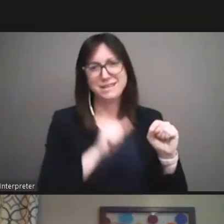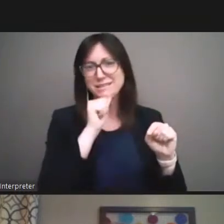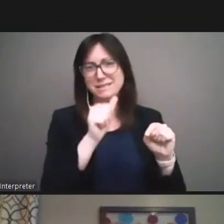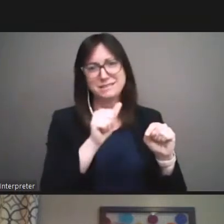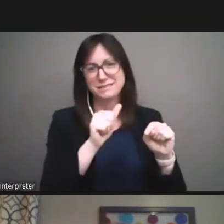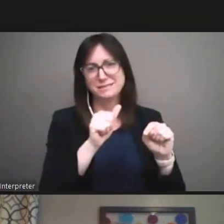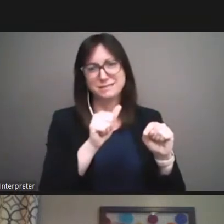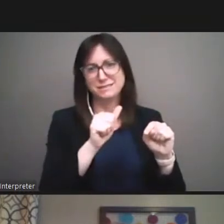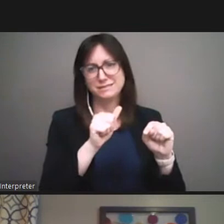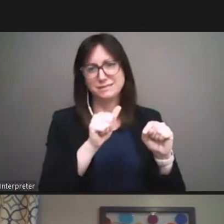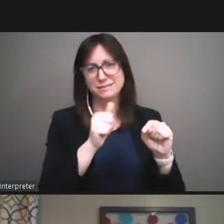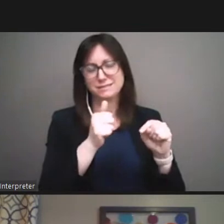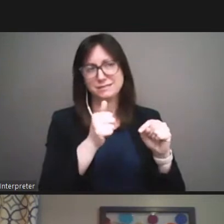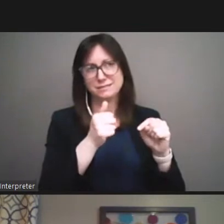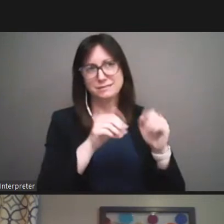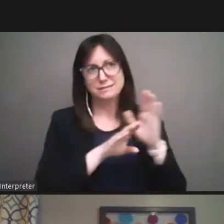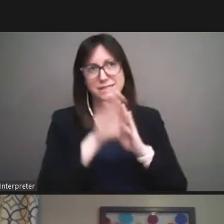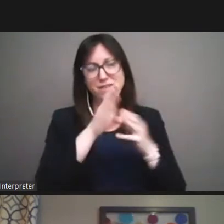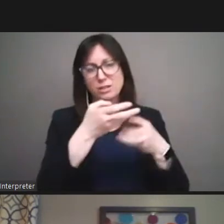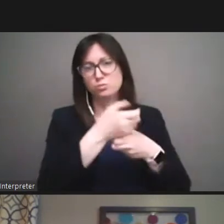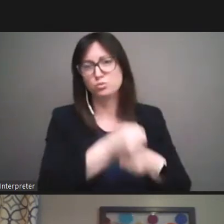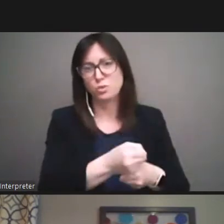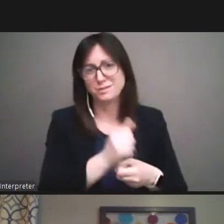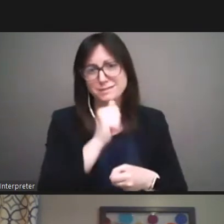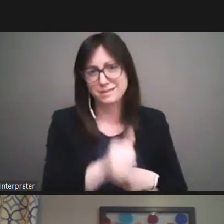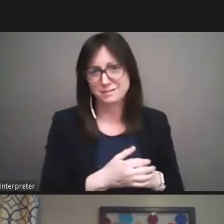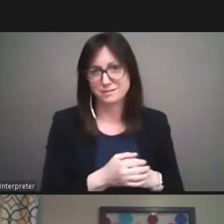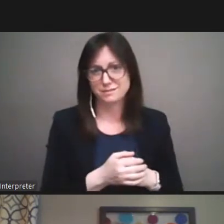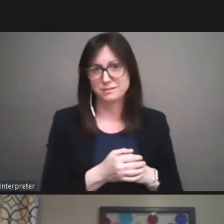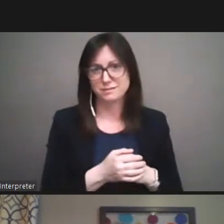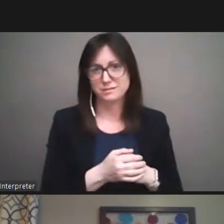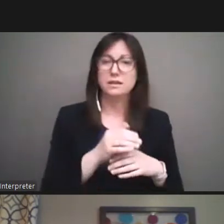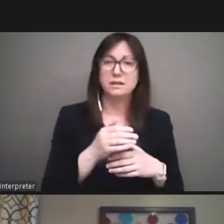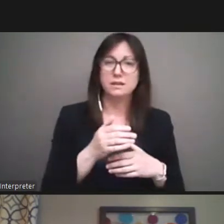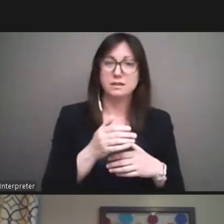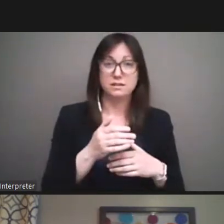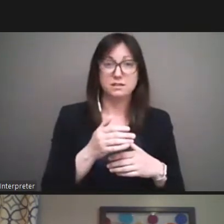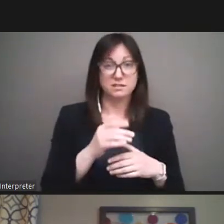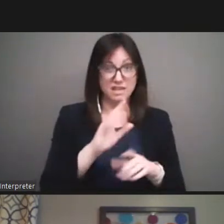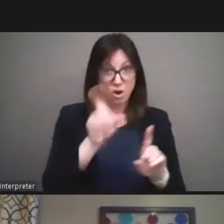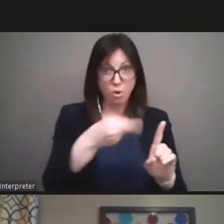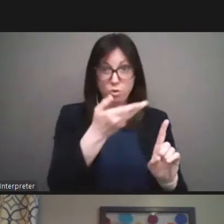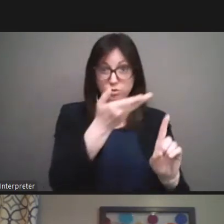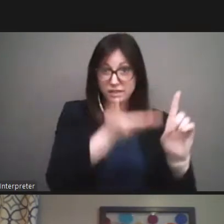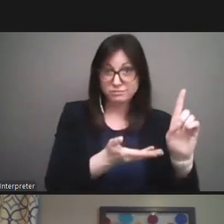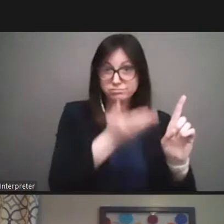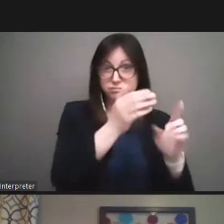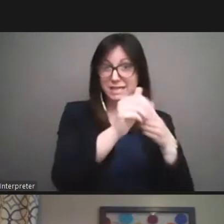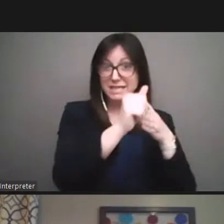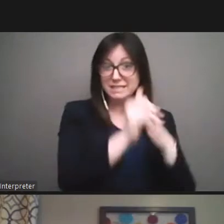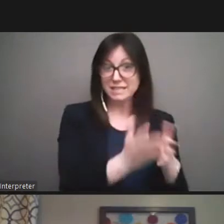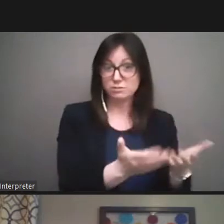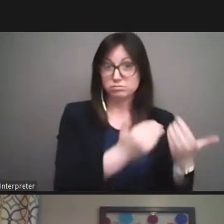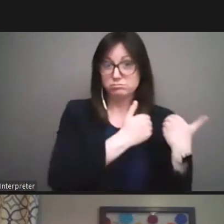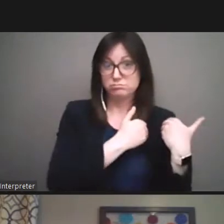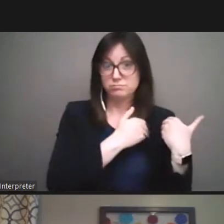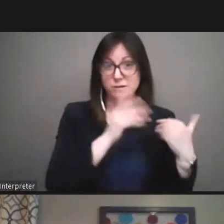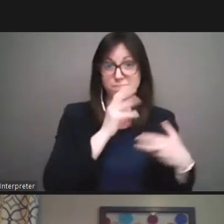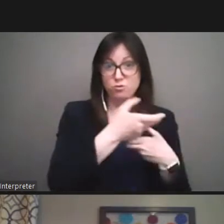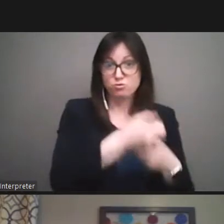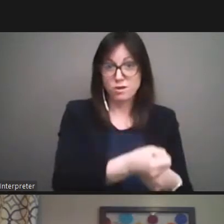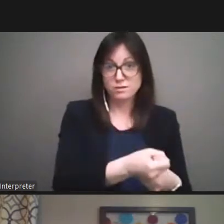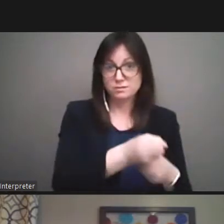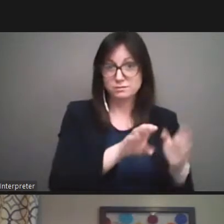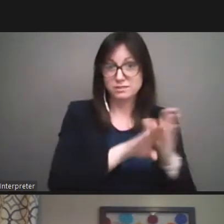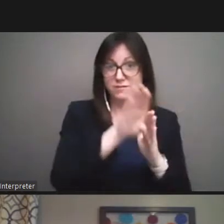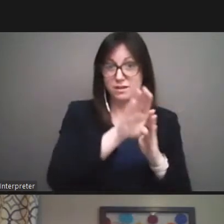That the work of rebuilding and changing is not just on the shoulders of those in leadership positions. You have